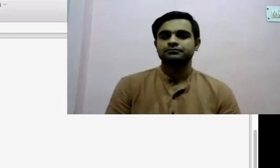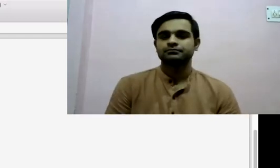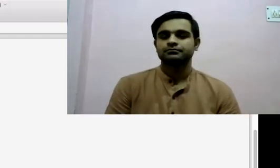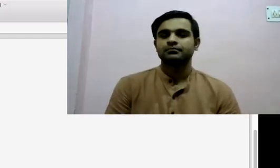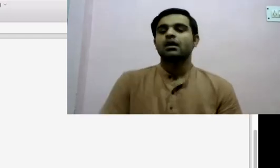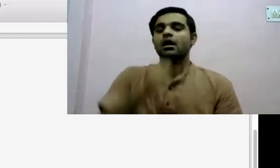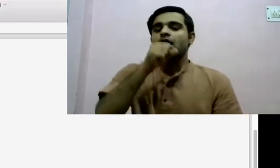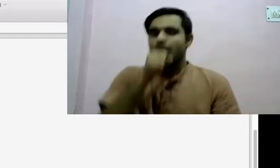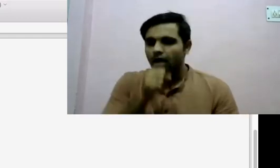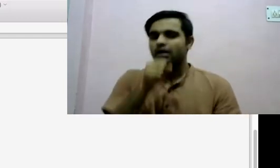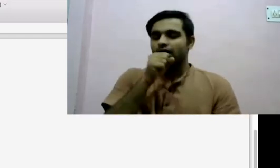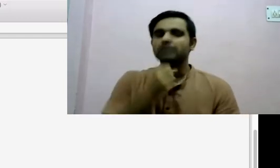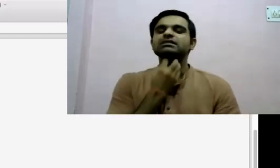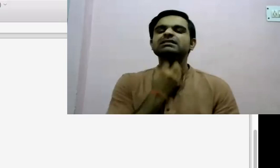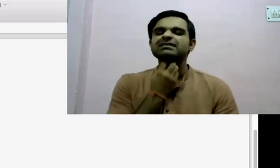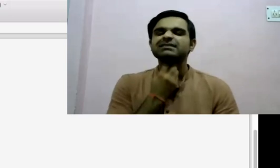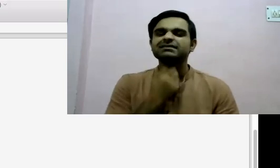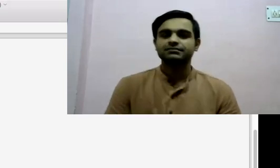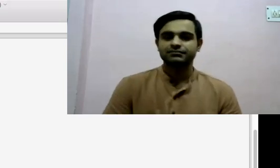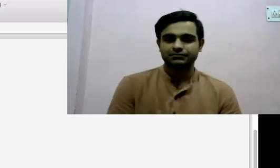dry cough,